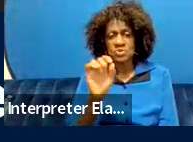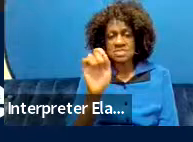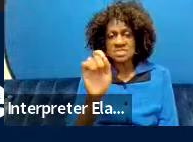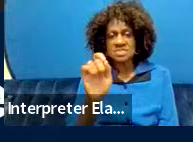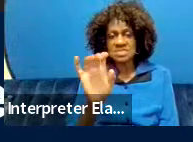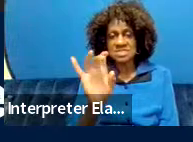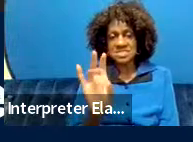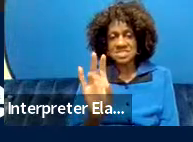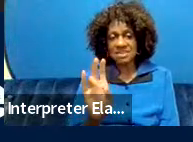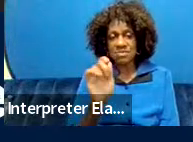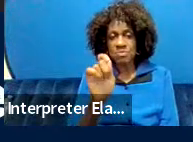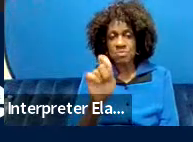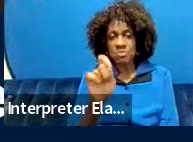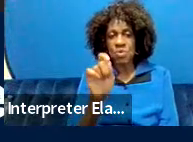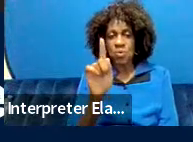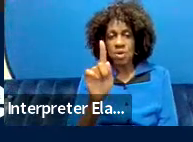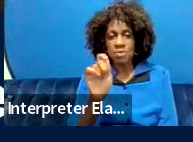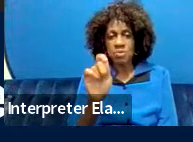407.4.7.1.1, and